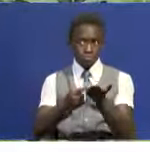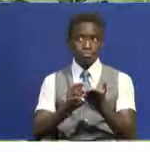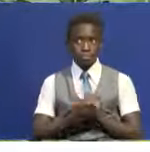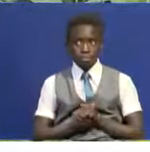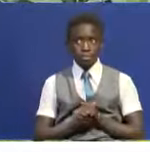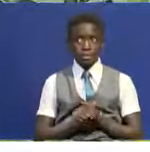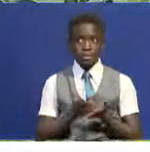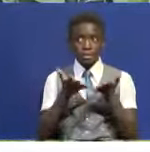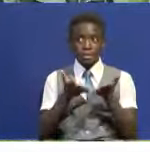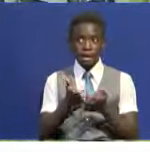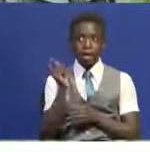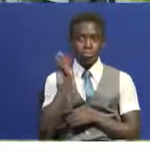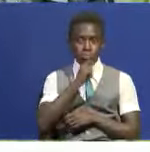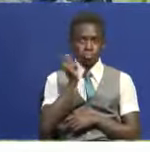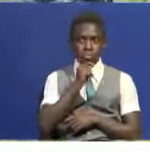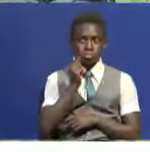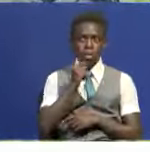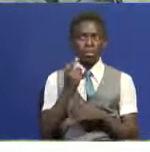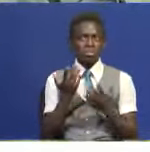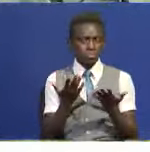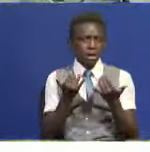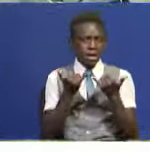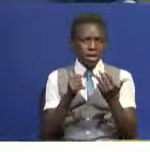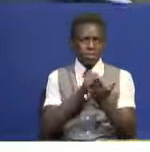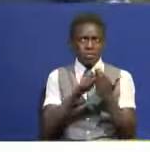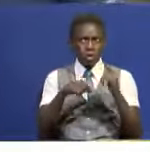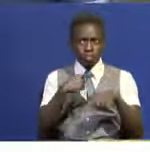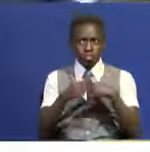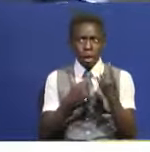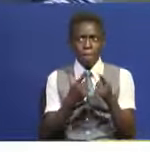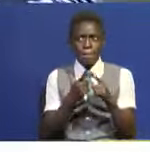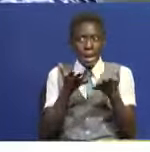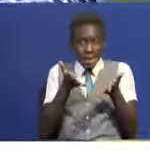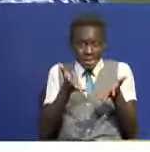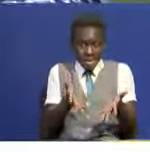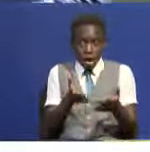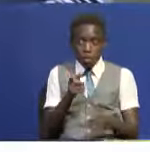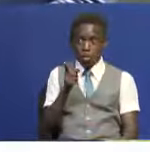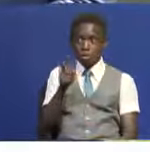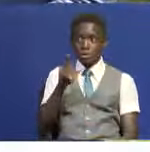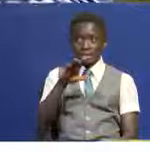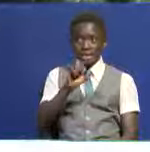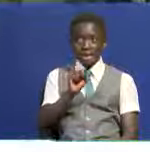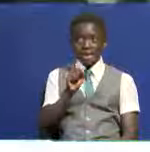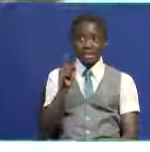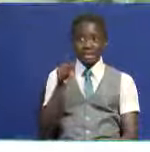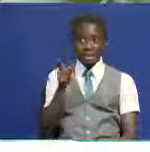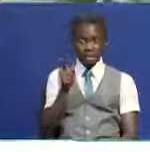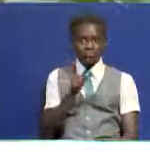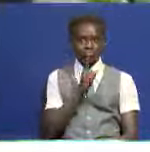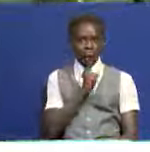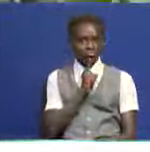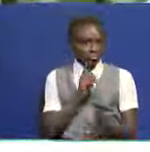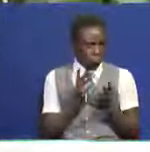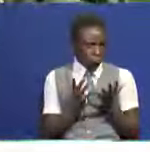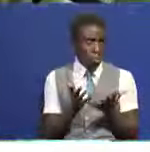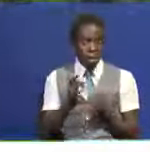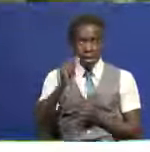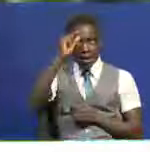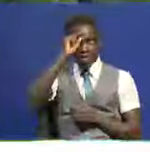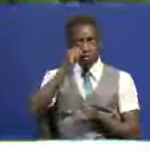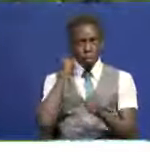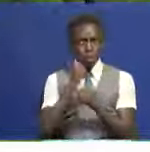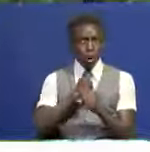Muguka rages on, Agriculture Cabinet Secretary Mithika Lunturi says the government is working round the clock to solve the stalemate through